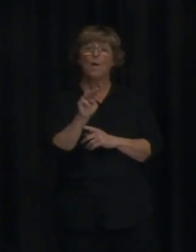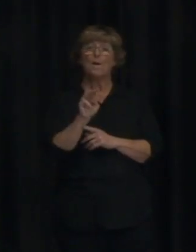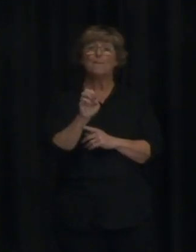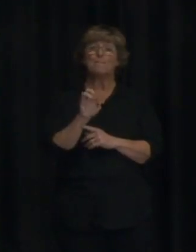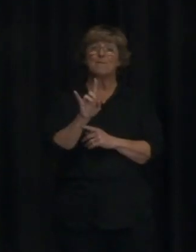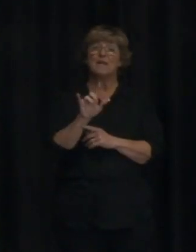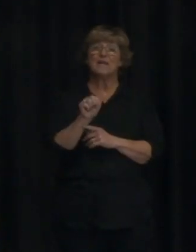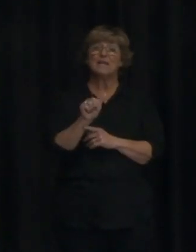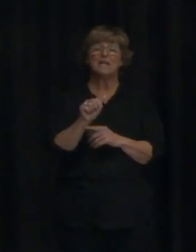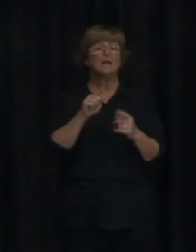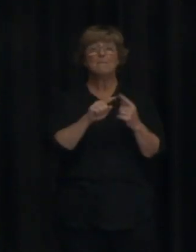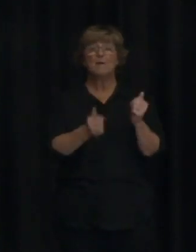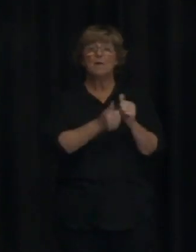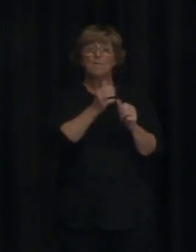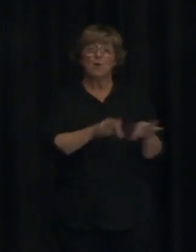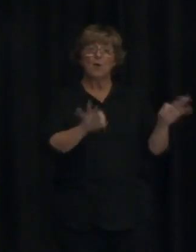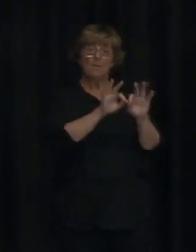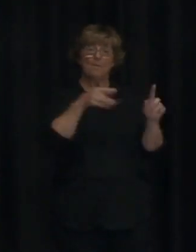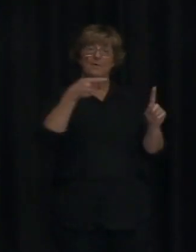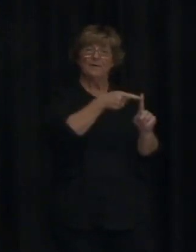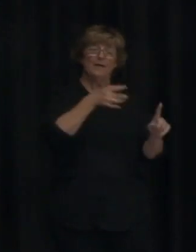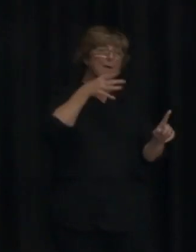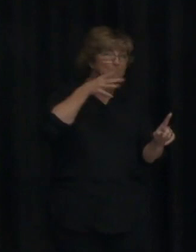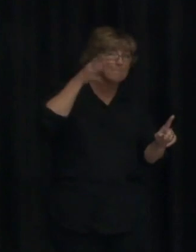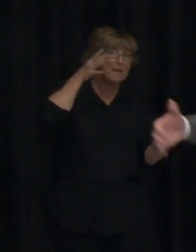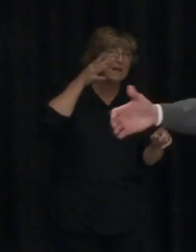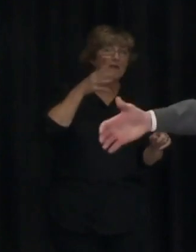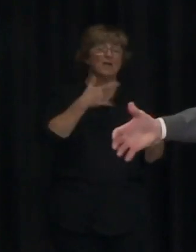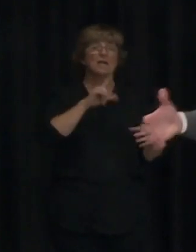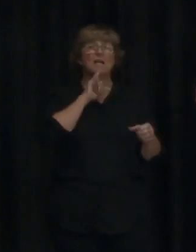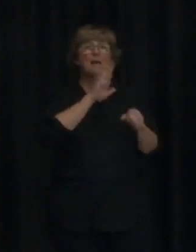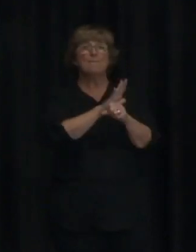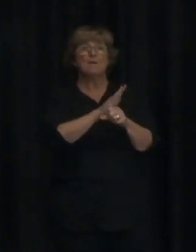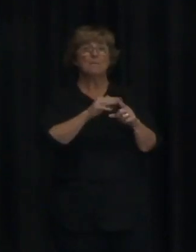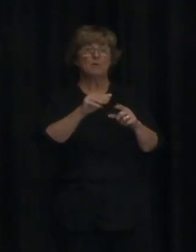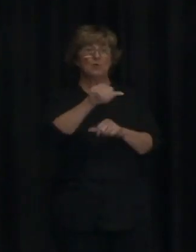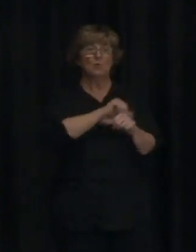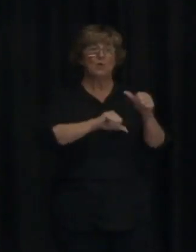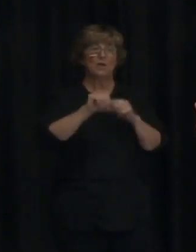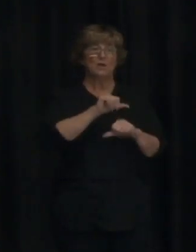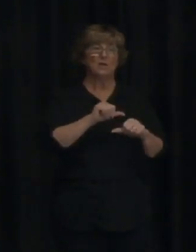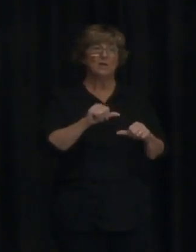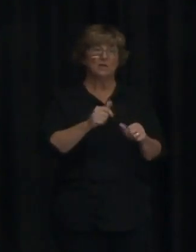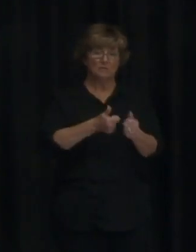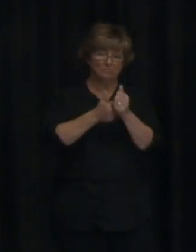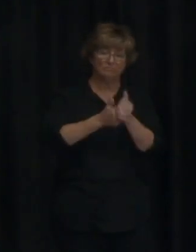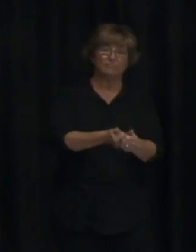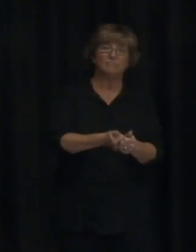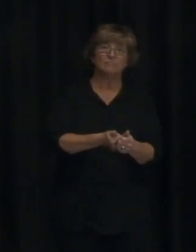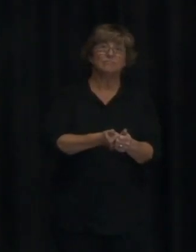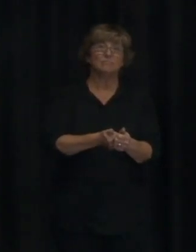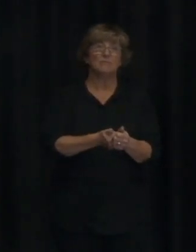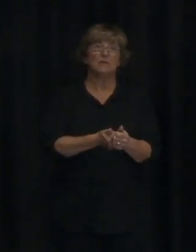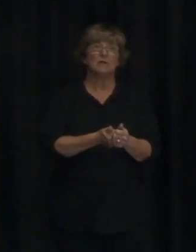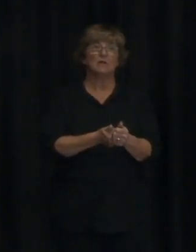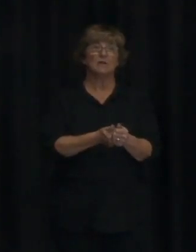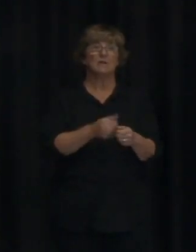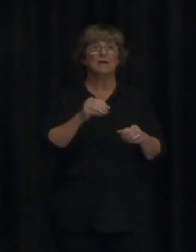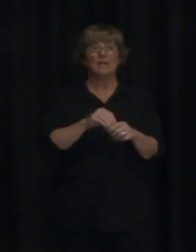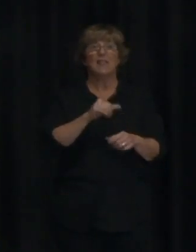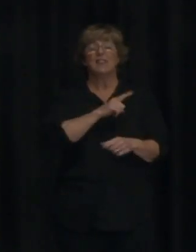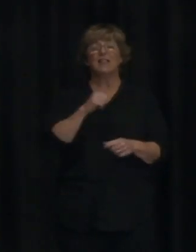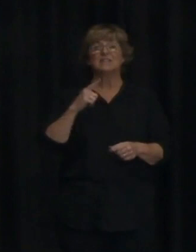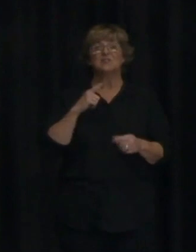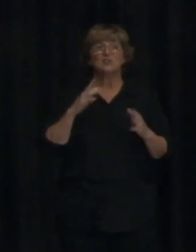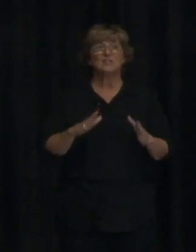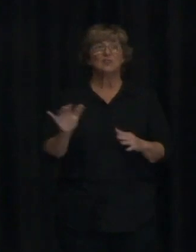parents, most importantly. And that's the commitment we made to each other and to the letter of the commitment that's represented in the legislation